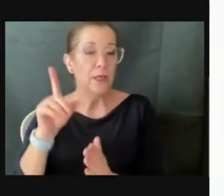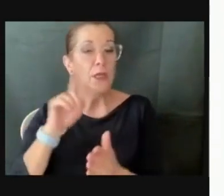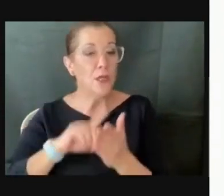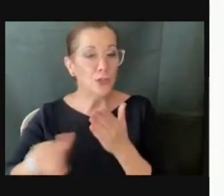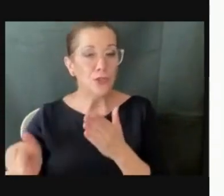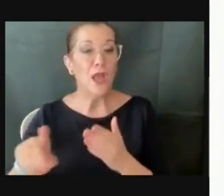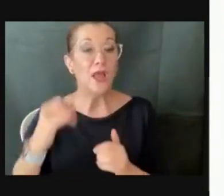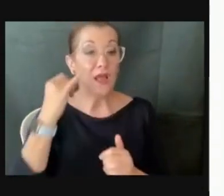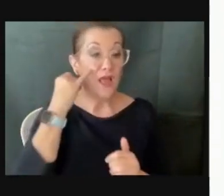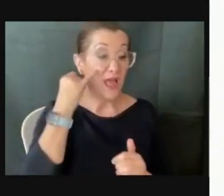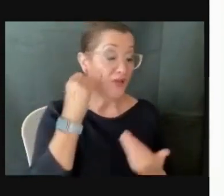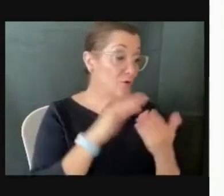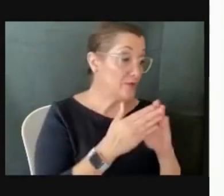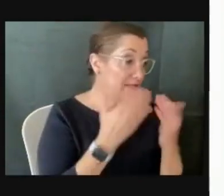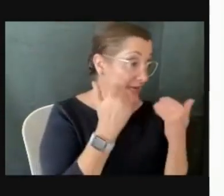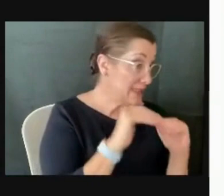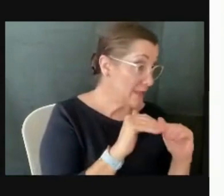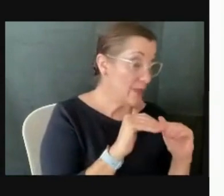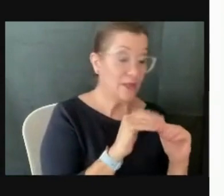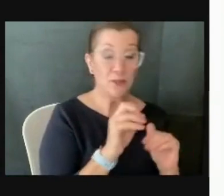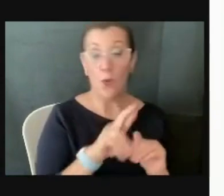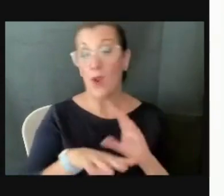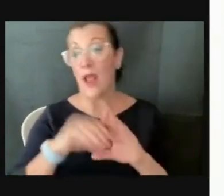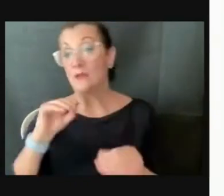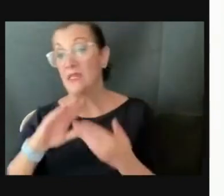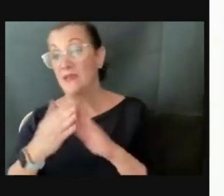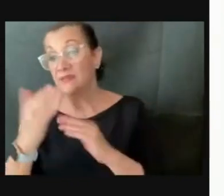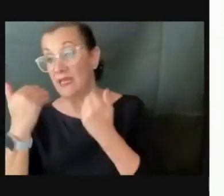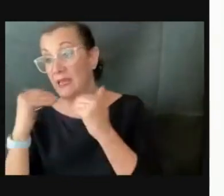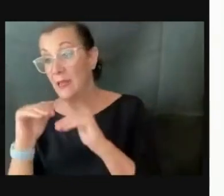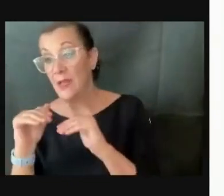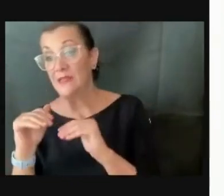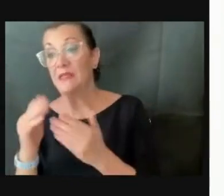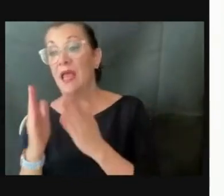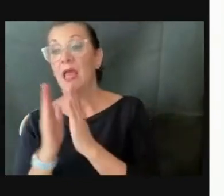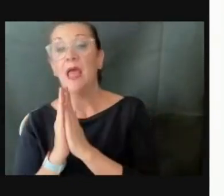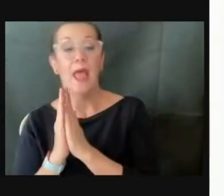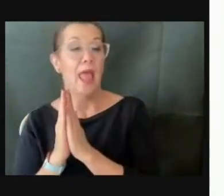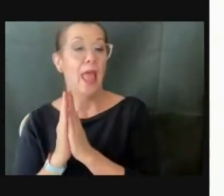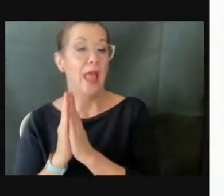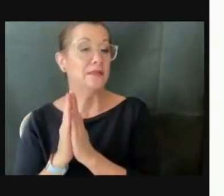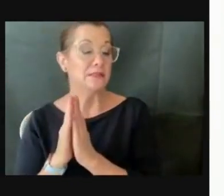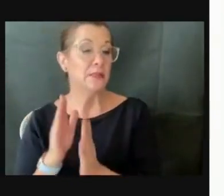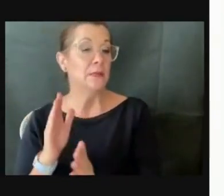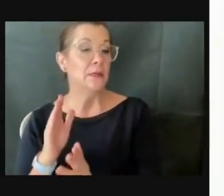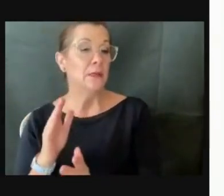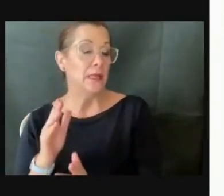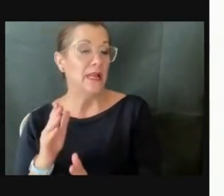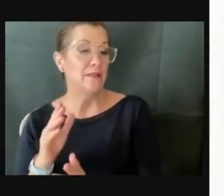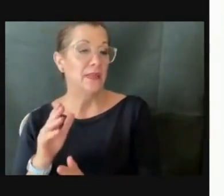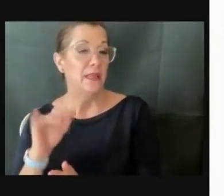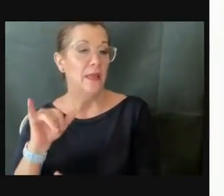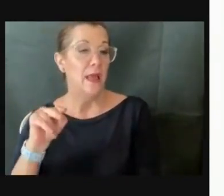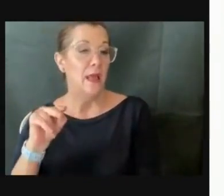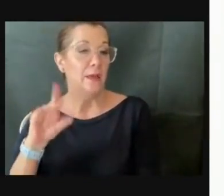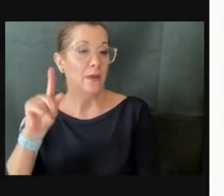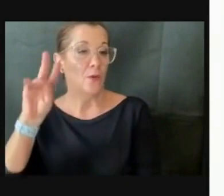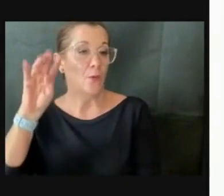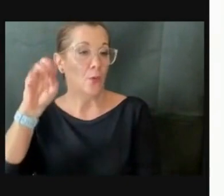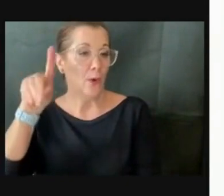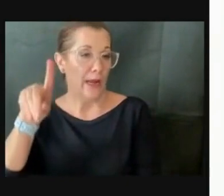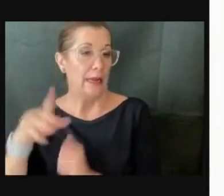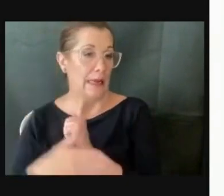you're in city limits with your city, or if you're outside of city limits, more in unincorporated county area, then they'll have their own